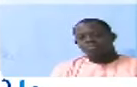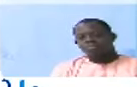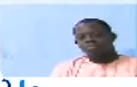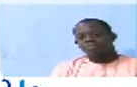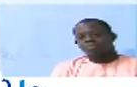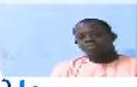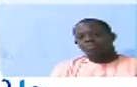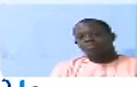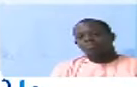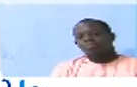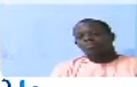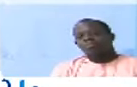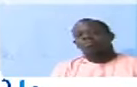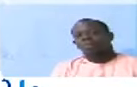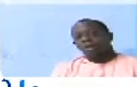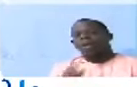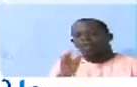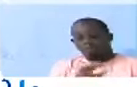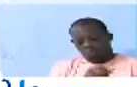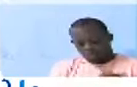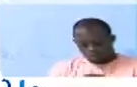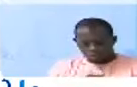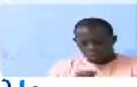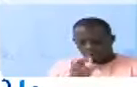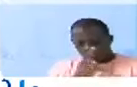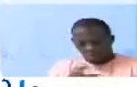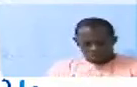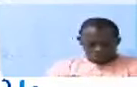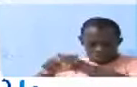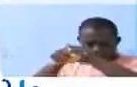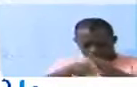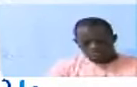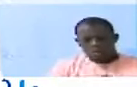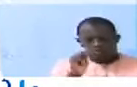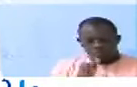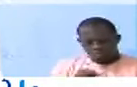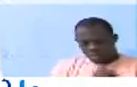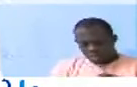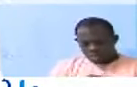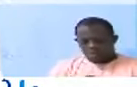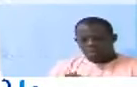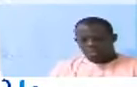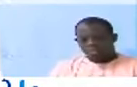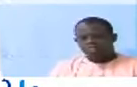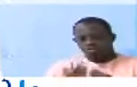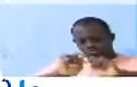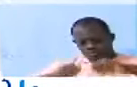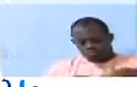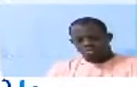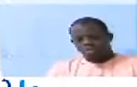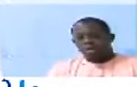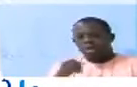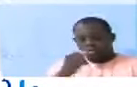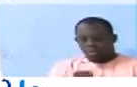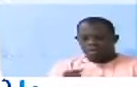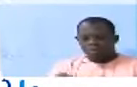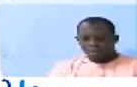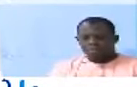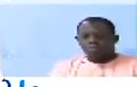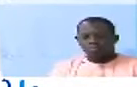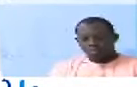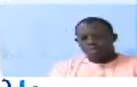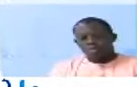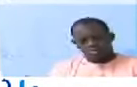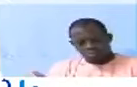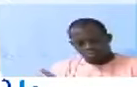Well, it was us who were brought there that we took our shoes and other things just to push the dirty things and the